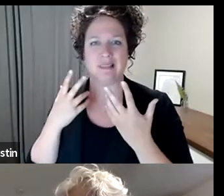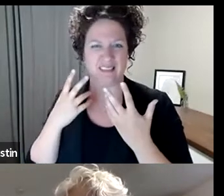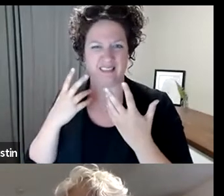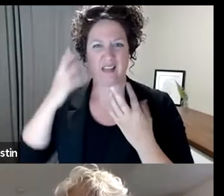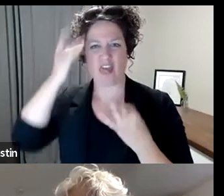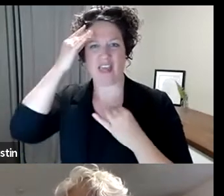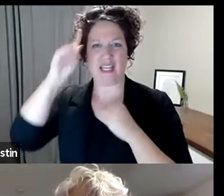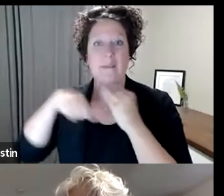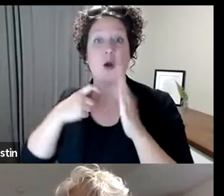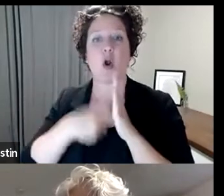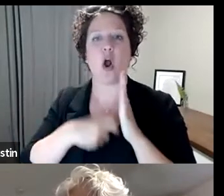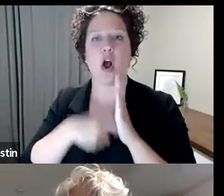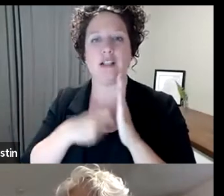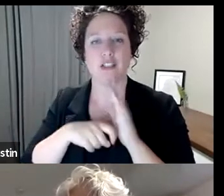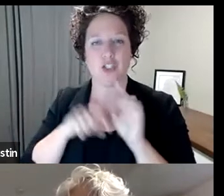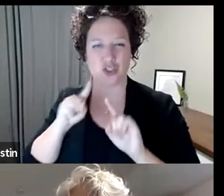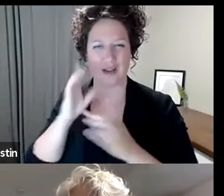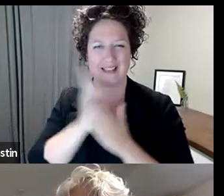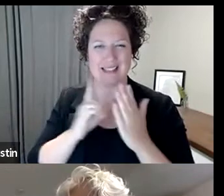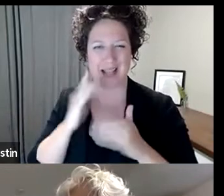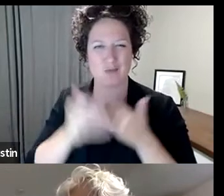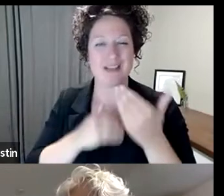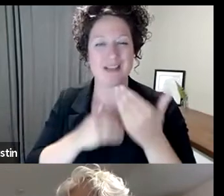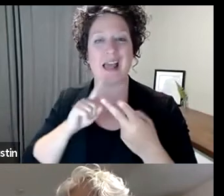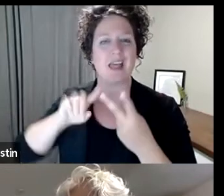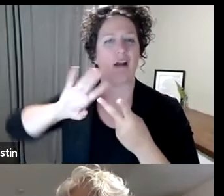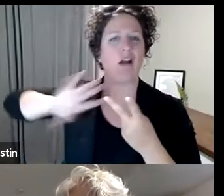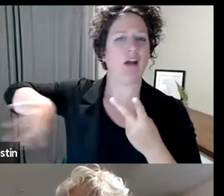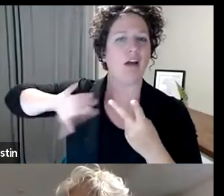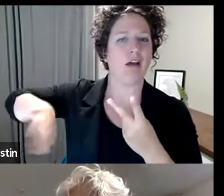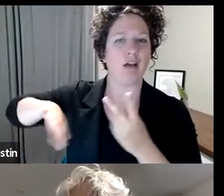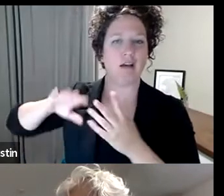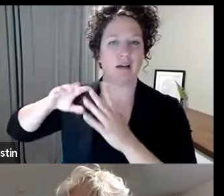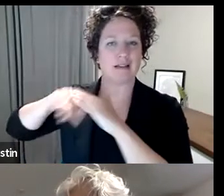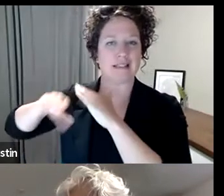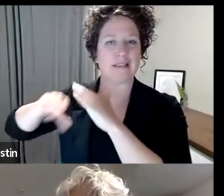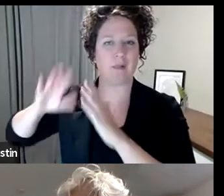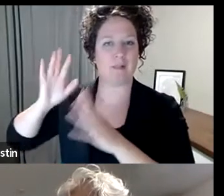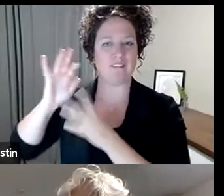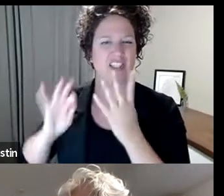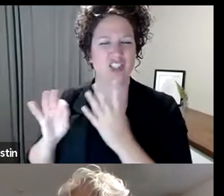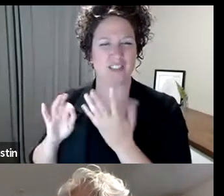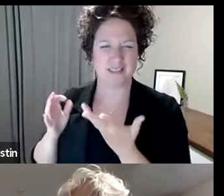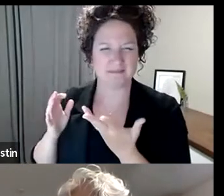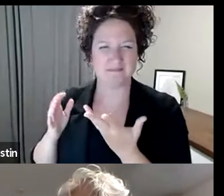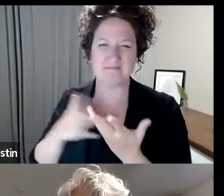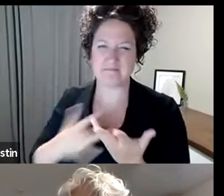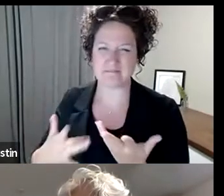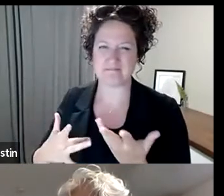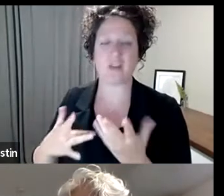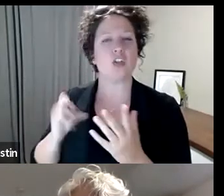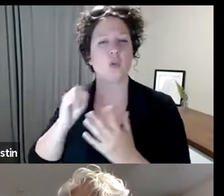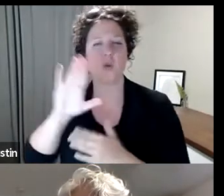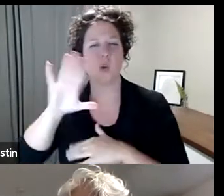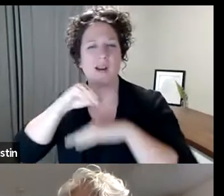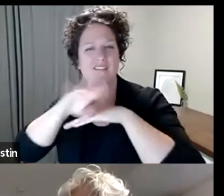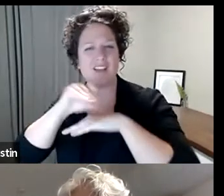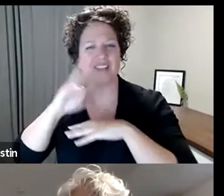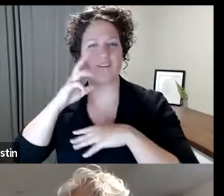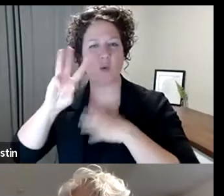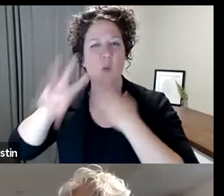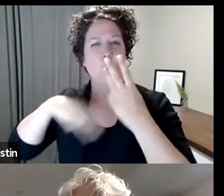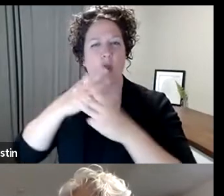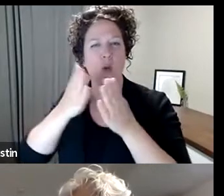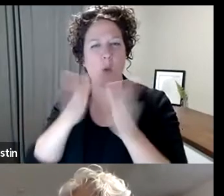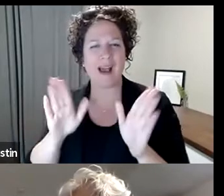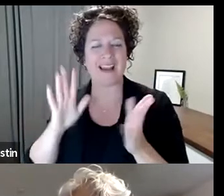the design process and then leave out those accessible features. So what is your advice for our audience worldwide on thinking